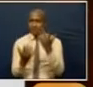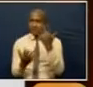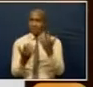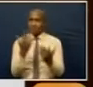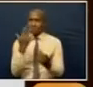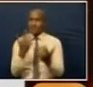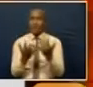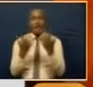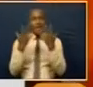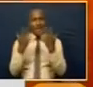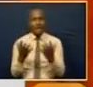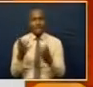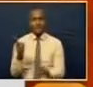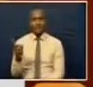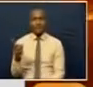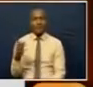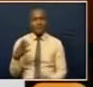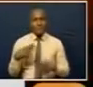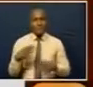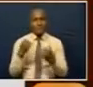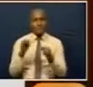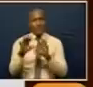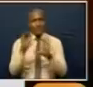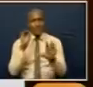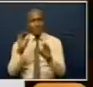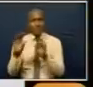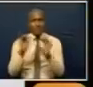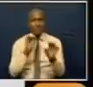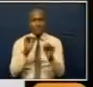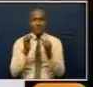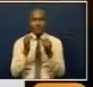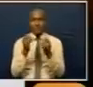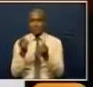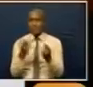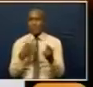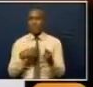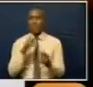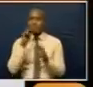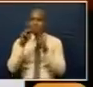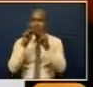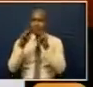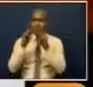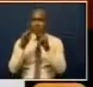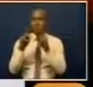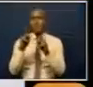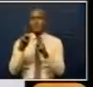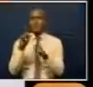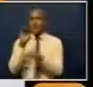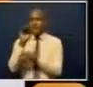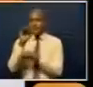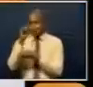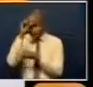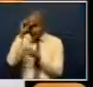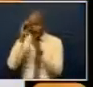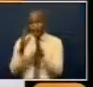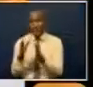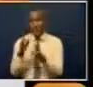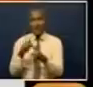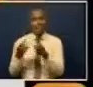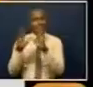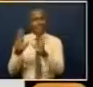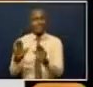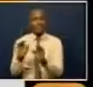village. People trying to salvage whatever they can. People yelling, screaming, calling for the governor, which is not necessary at this